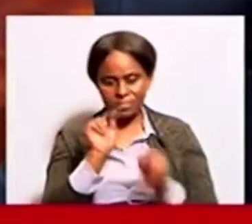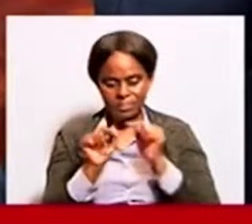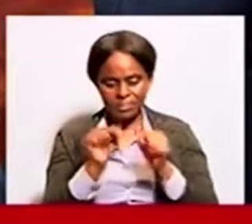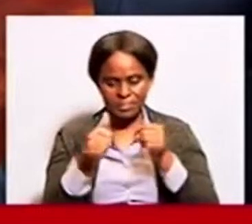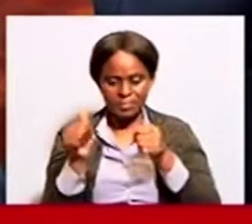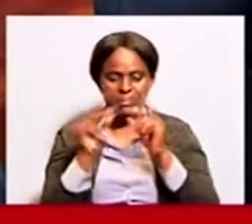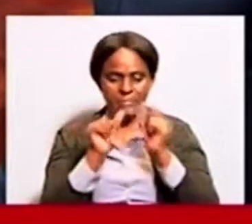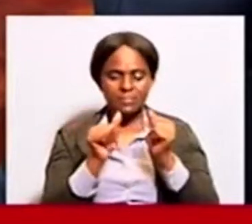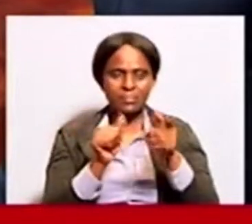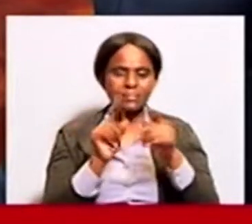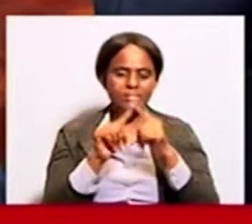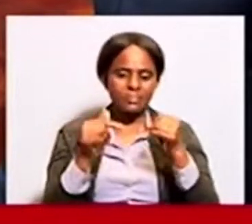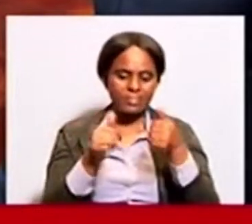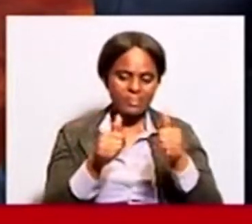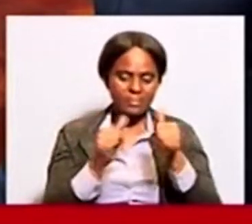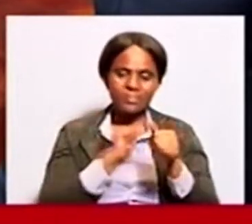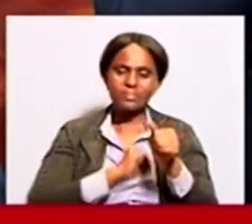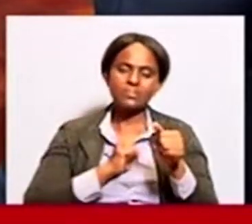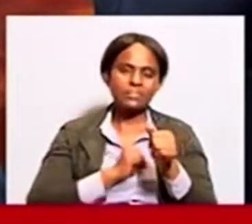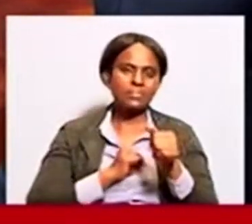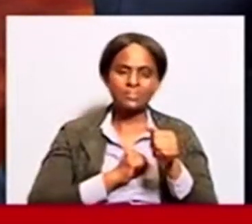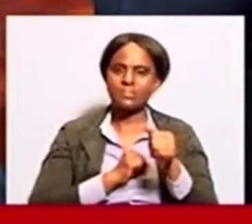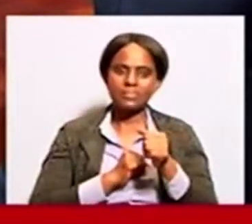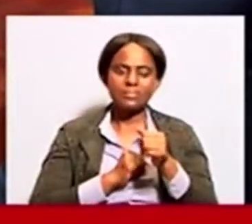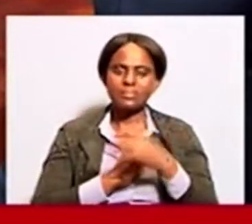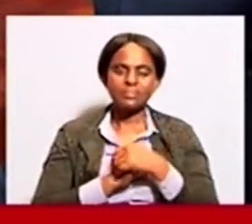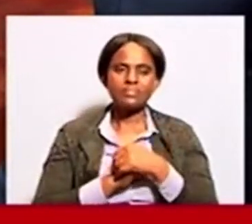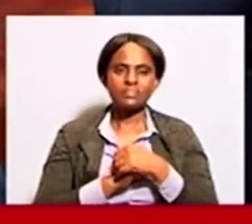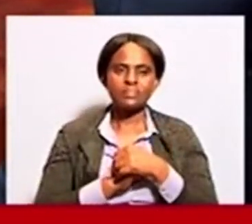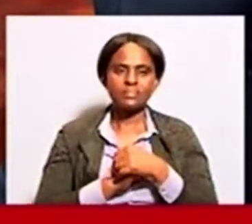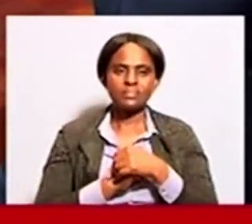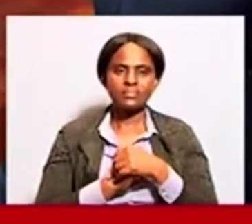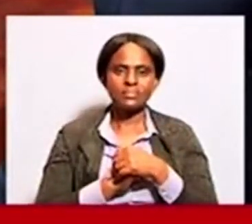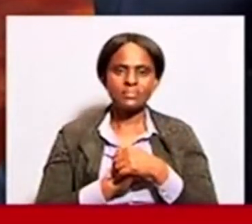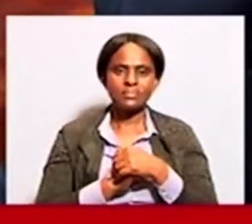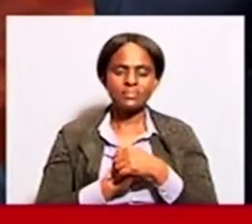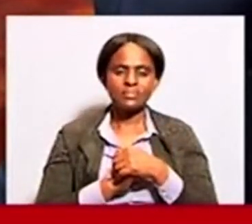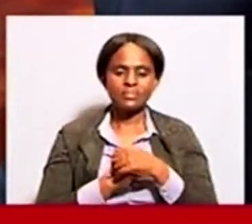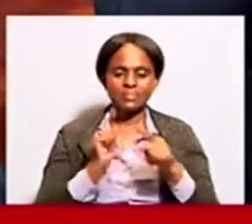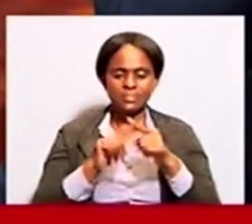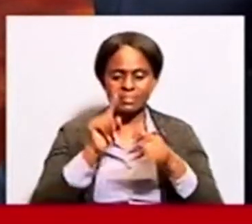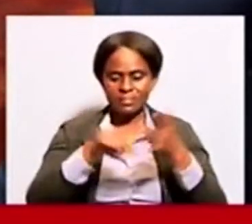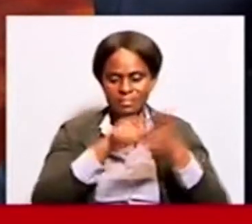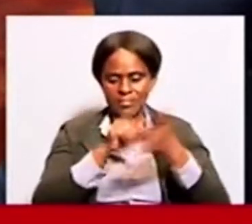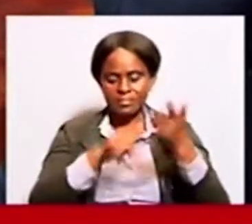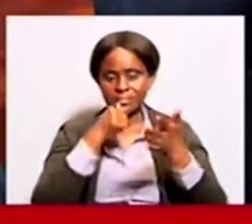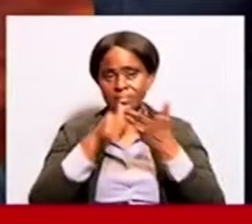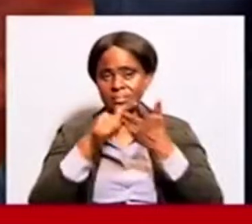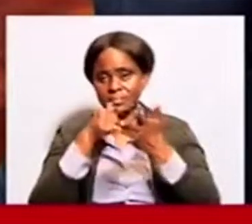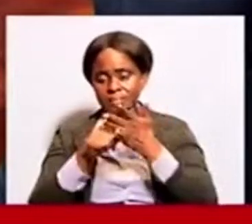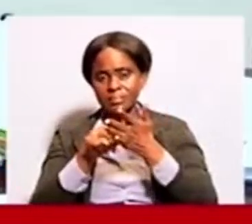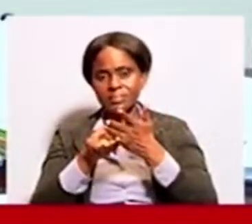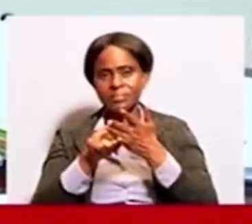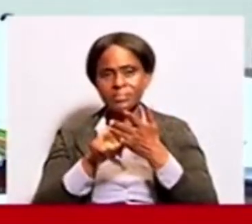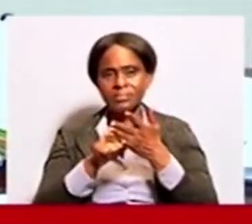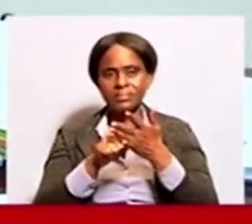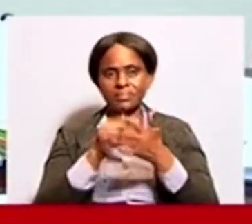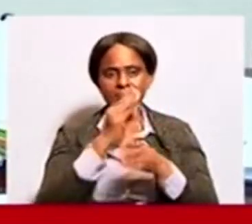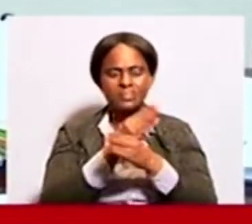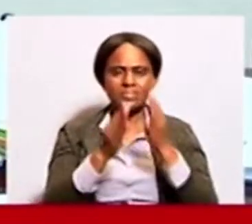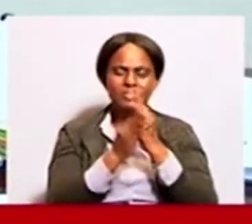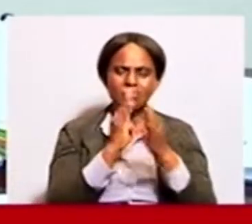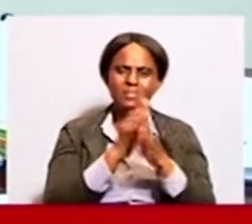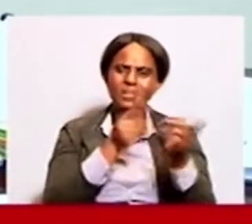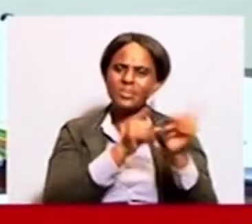there. Unfortunately, he did not sign on the acknowledgement, rather on the termination letter. Where did you get this particular contractor?